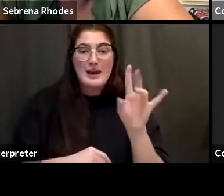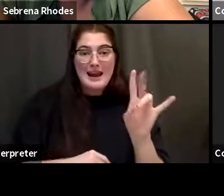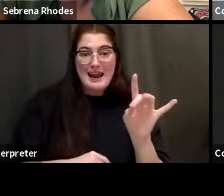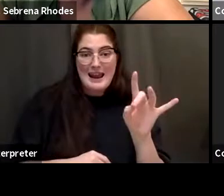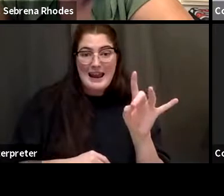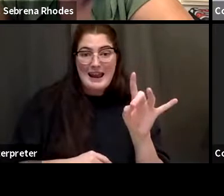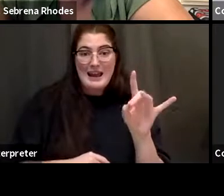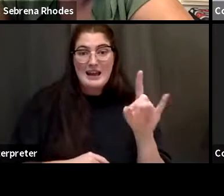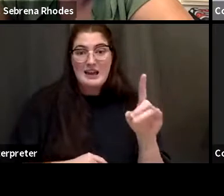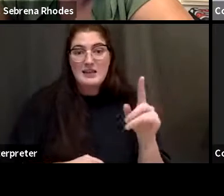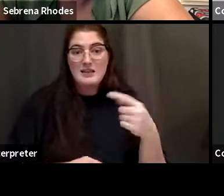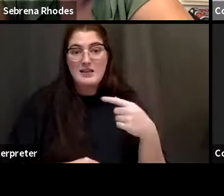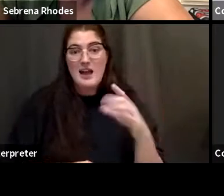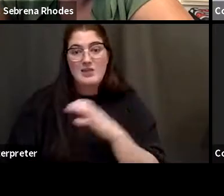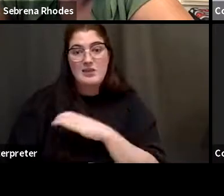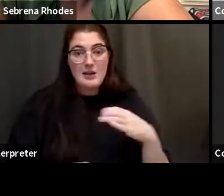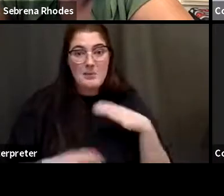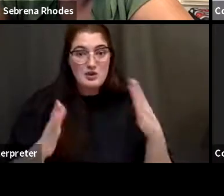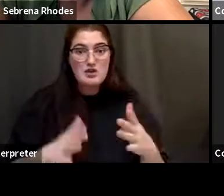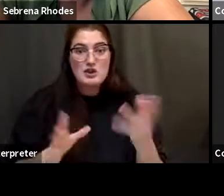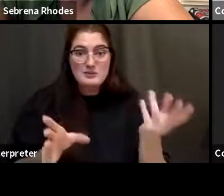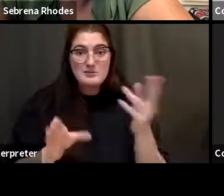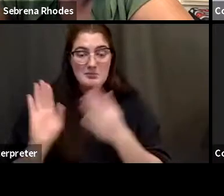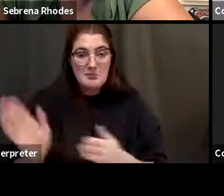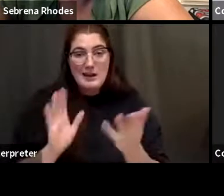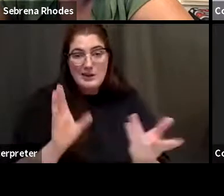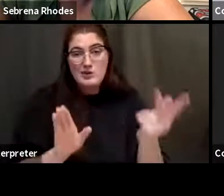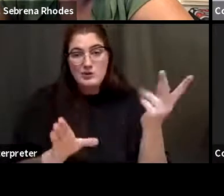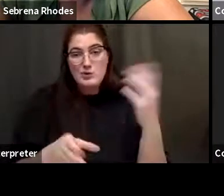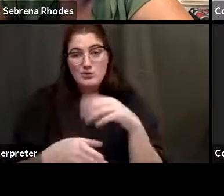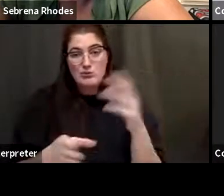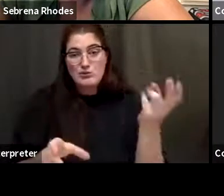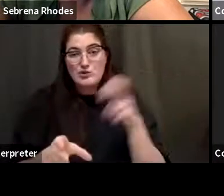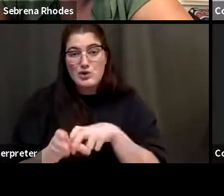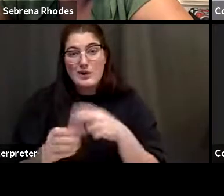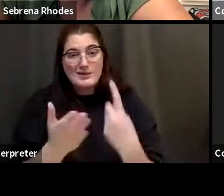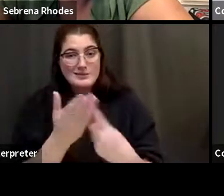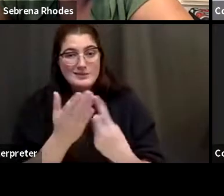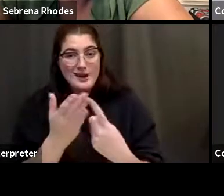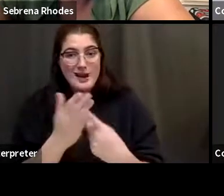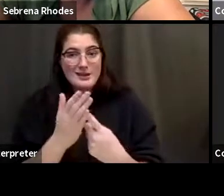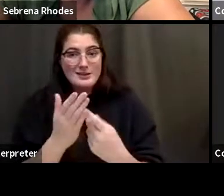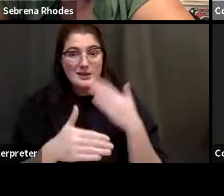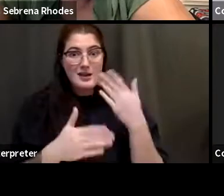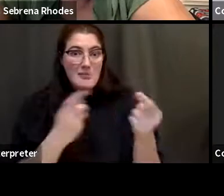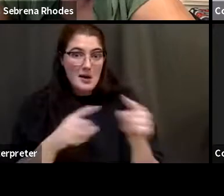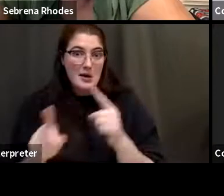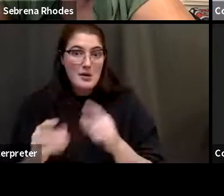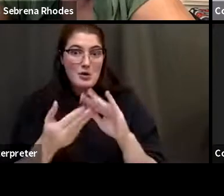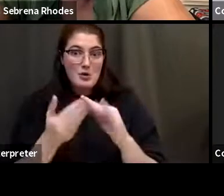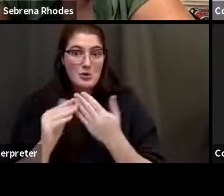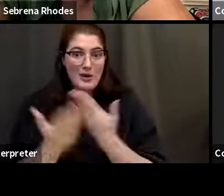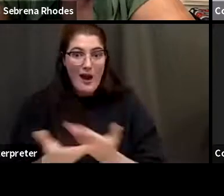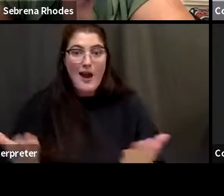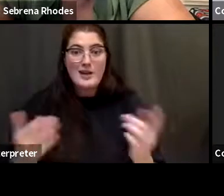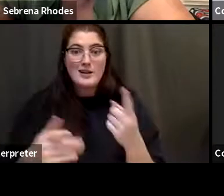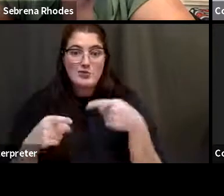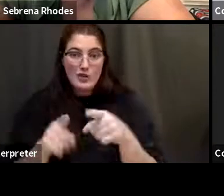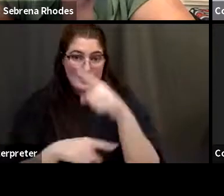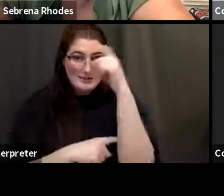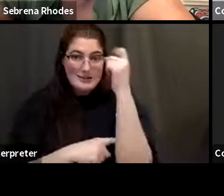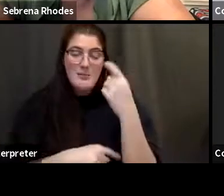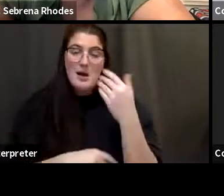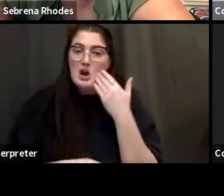plan to attend to discuss some of the upcoming community items for the summertime. And I know that they'll